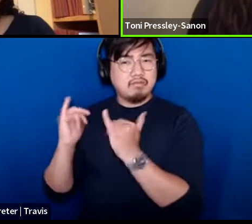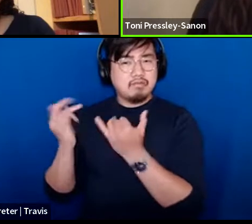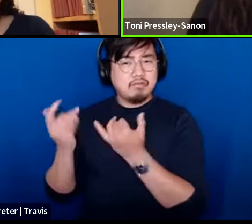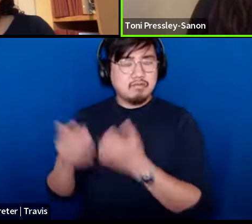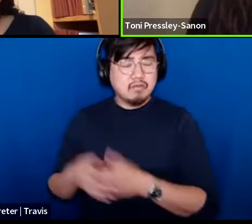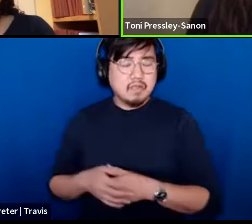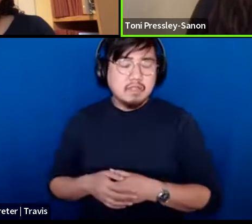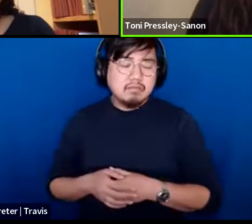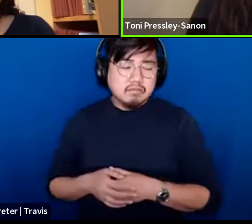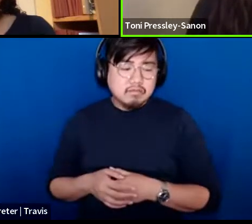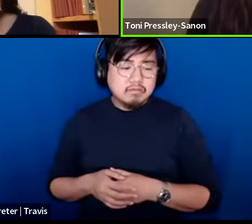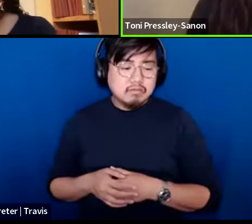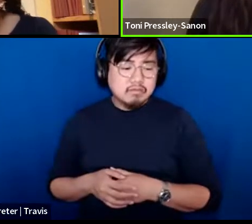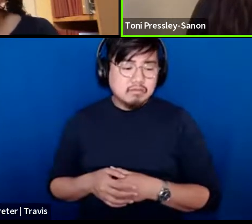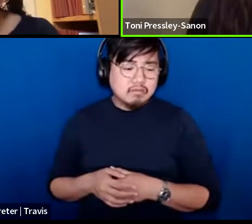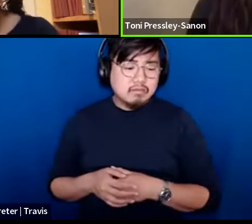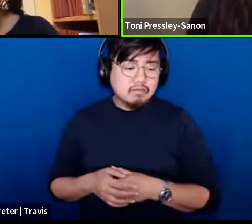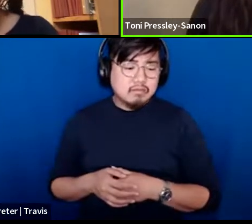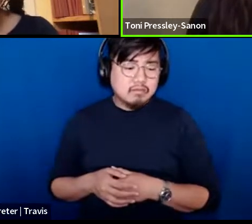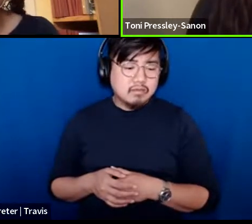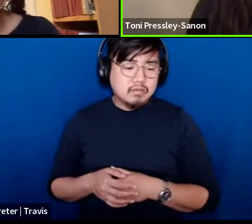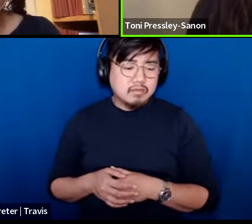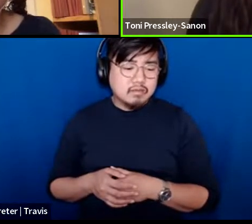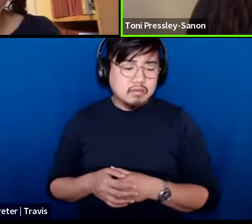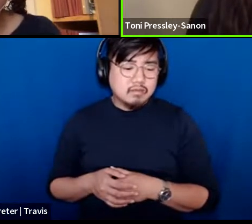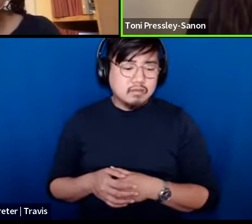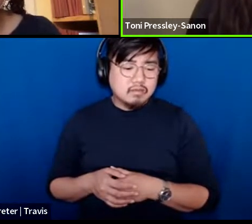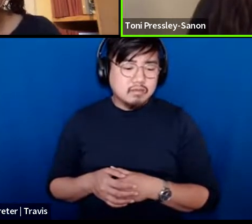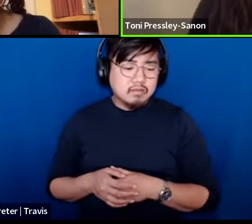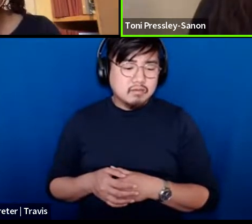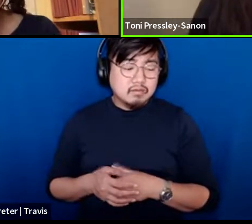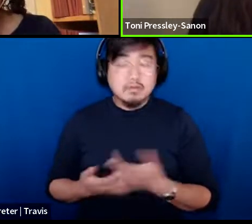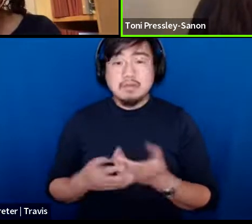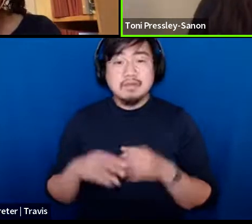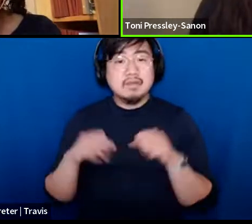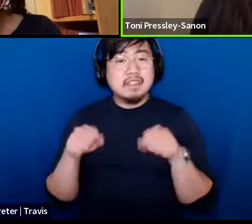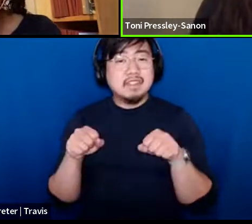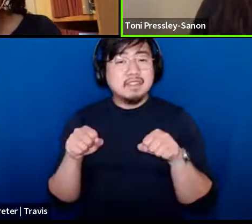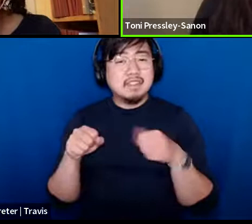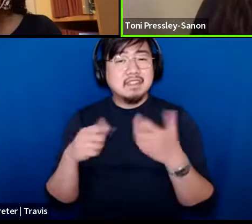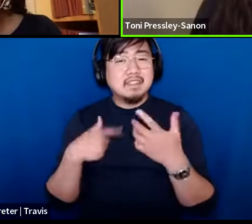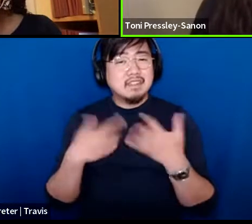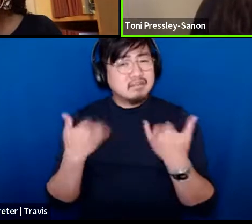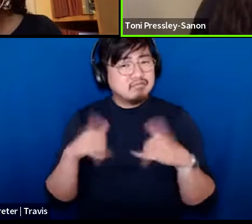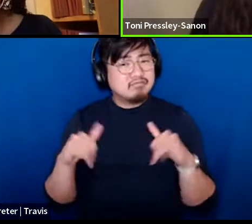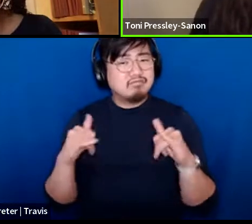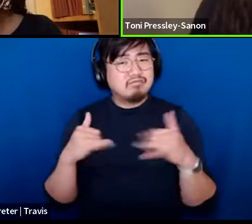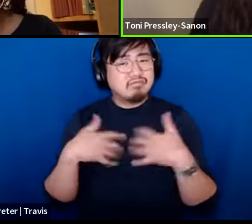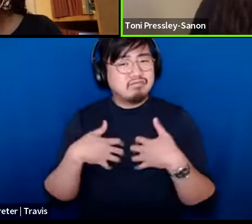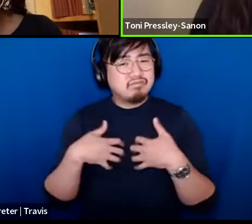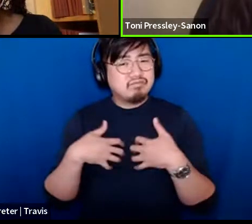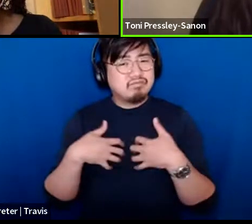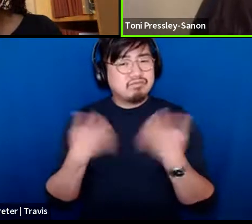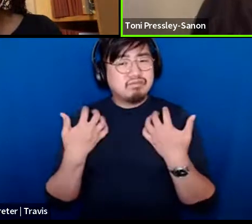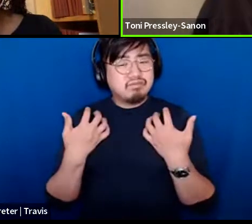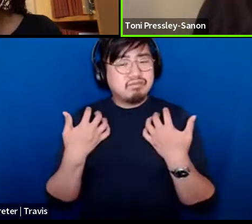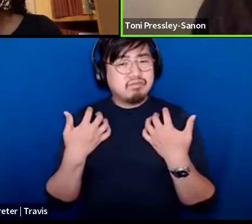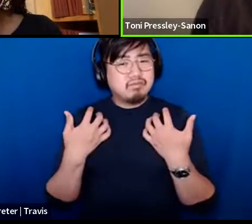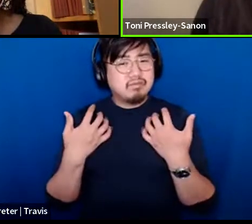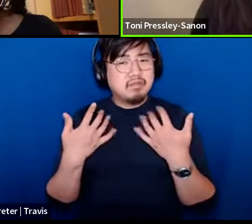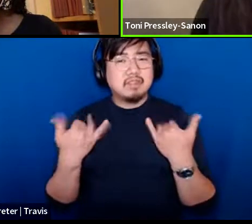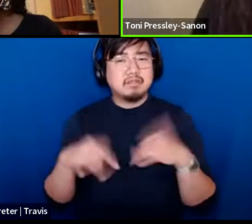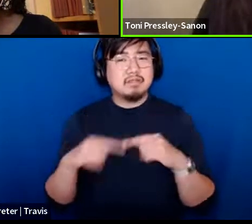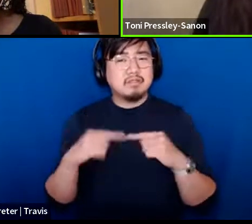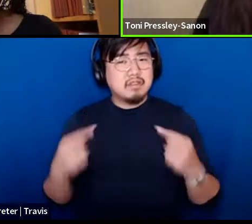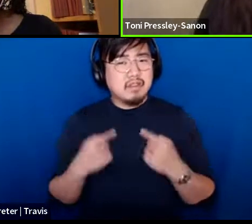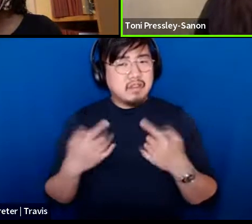And so, yes, you know, I still get angry. I am still harmed. I still